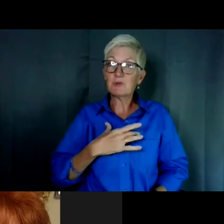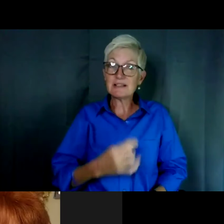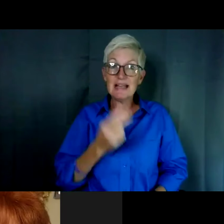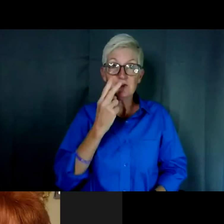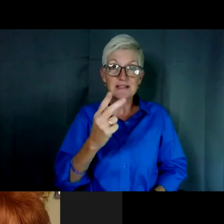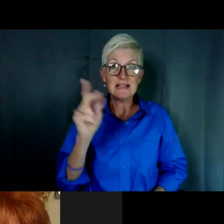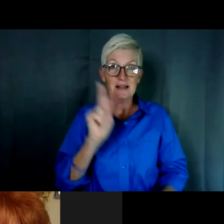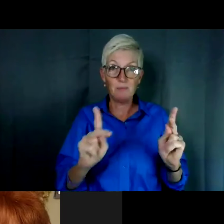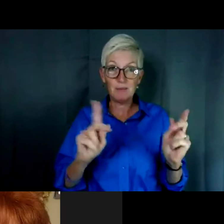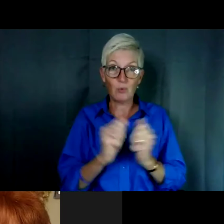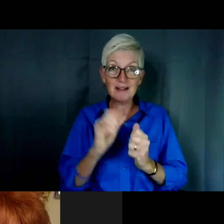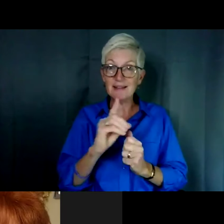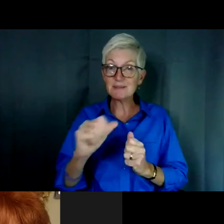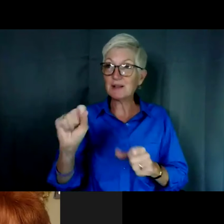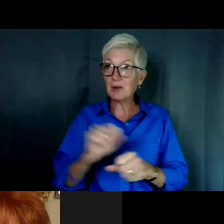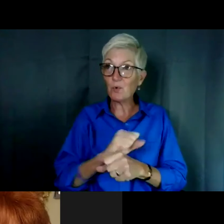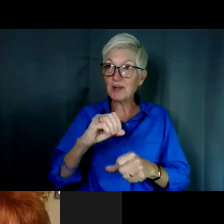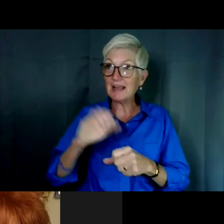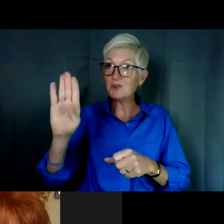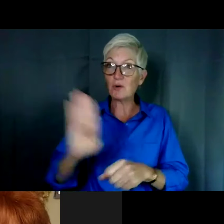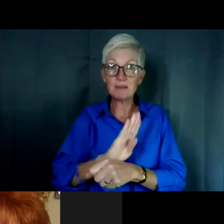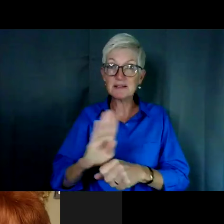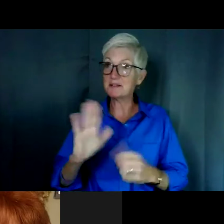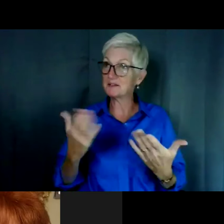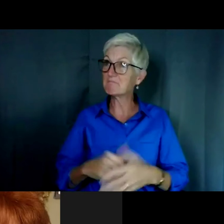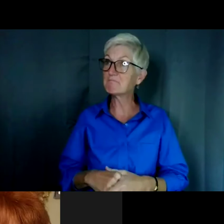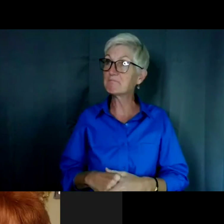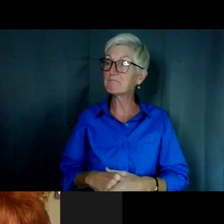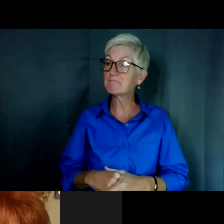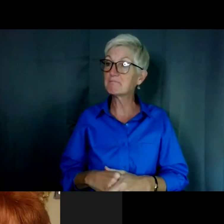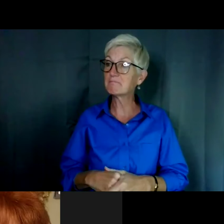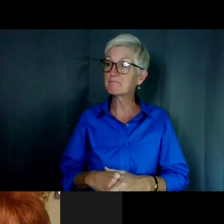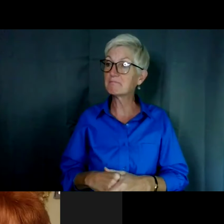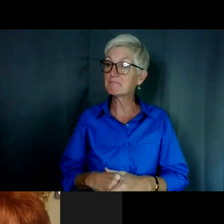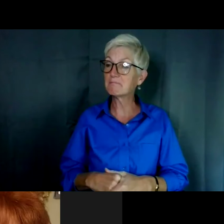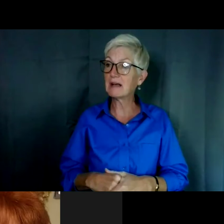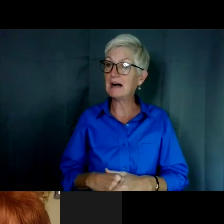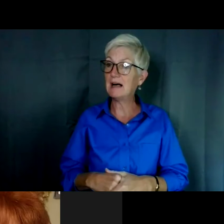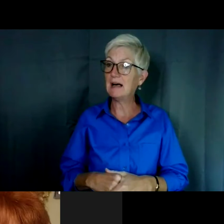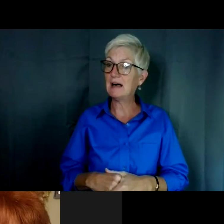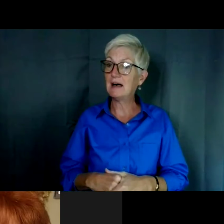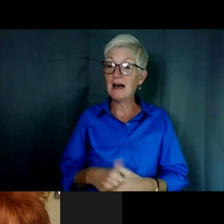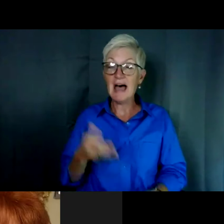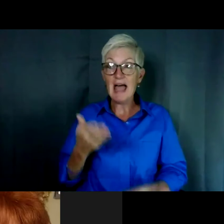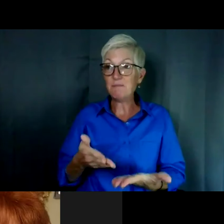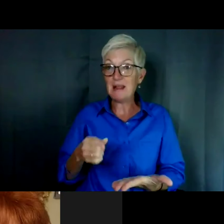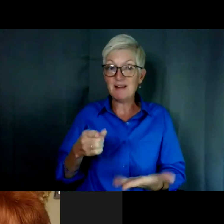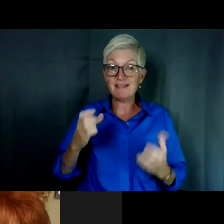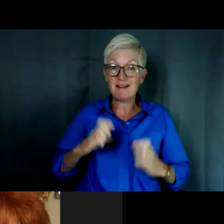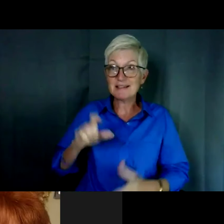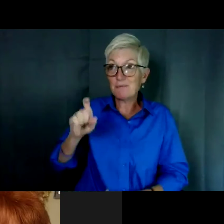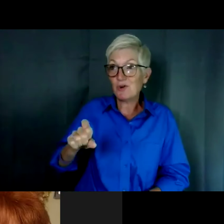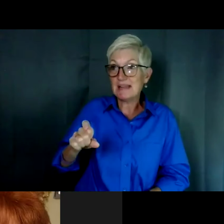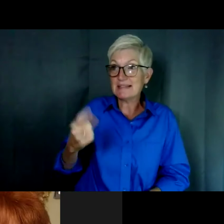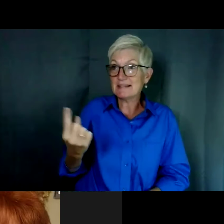your facility, however it is, but they may need something